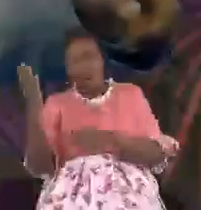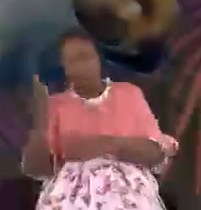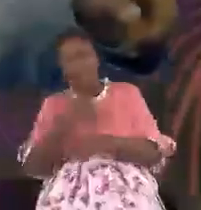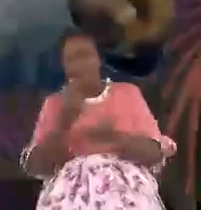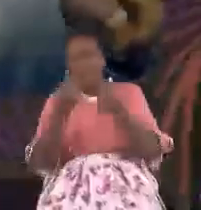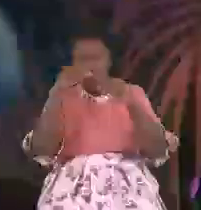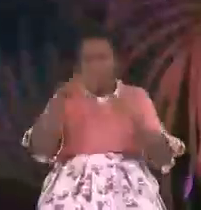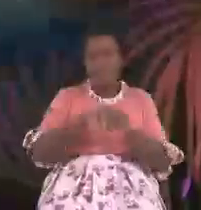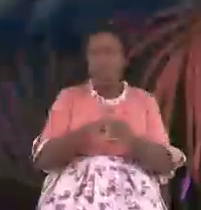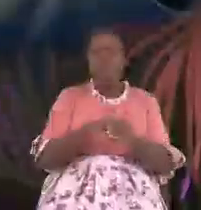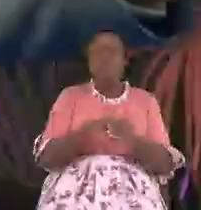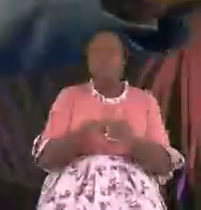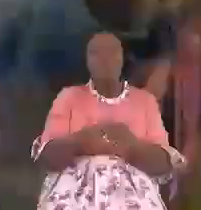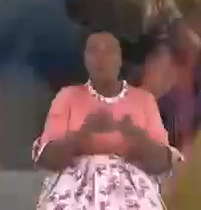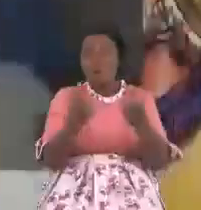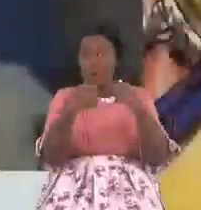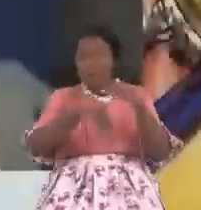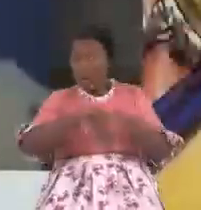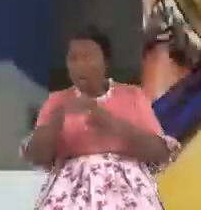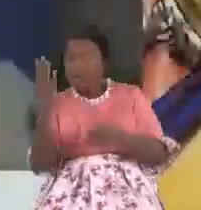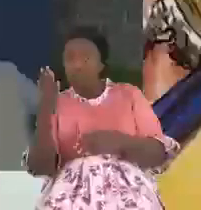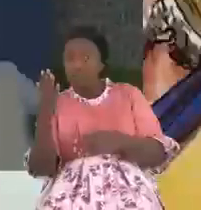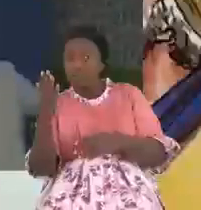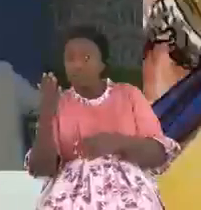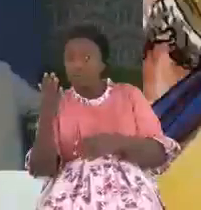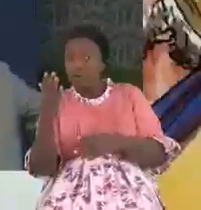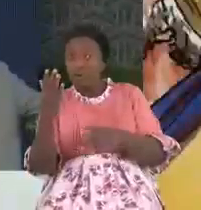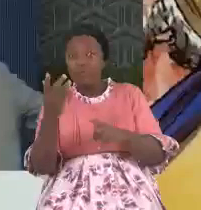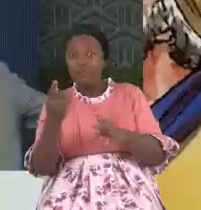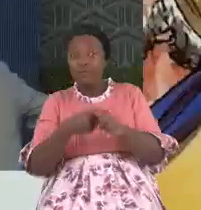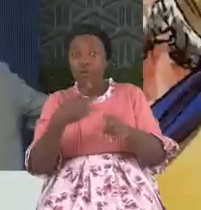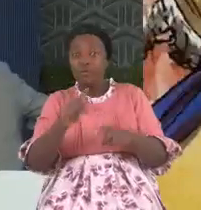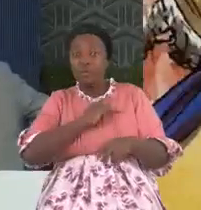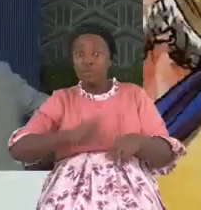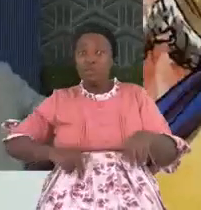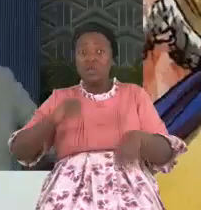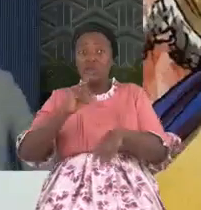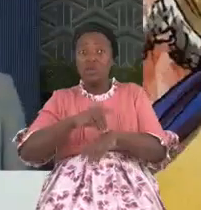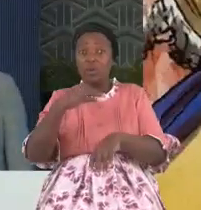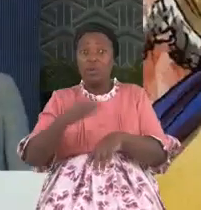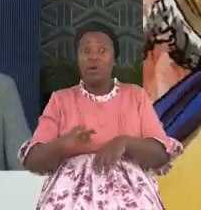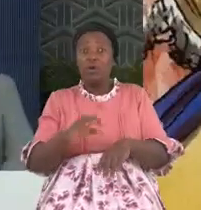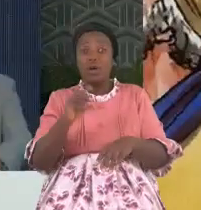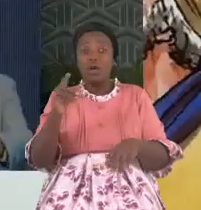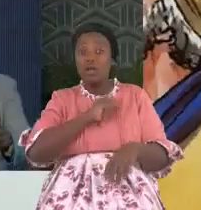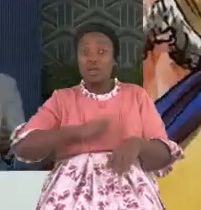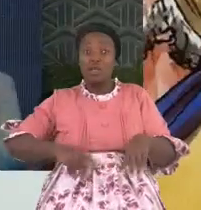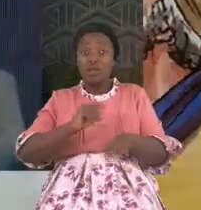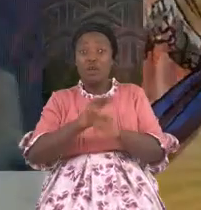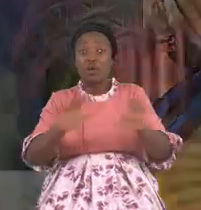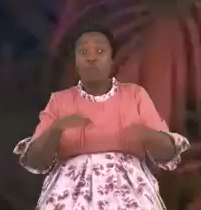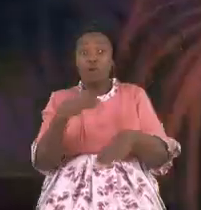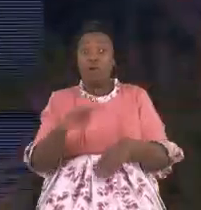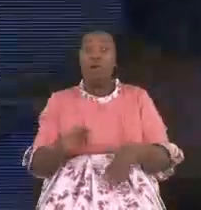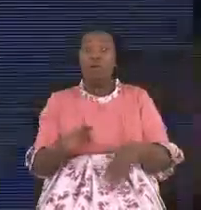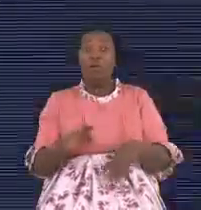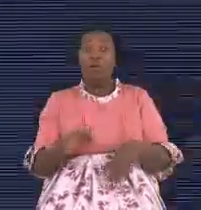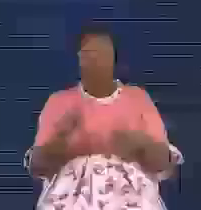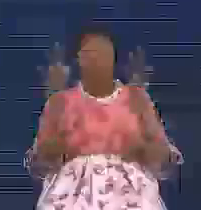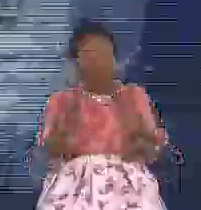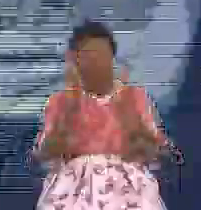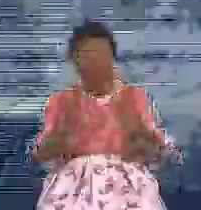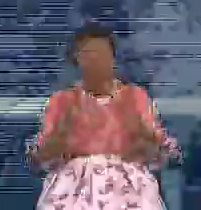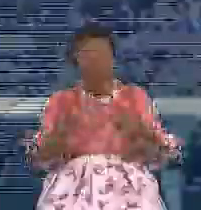in come out of the kingdom of darkness and come into the kingdom of light and